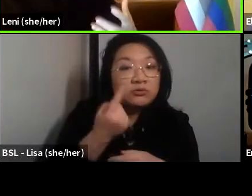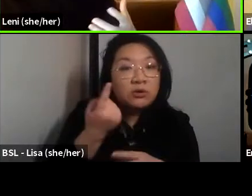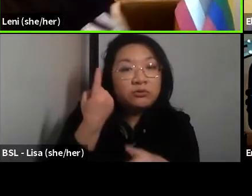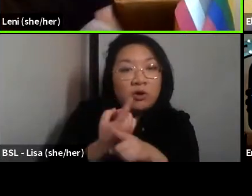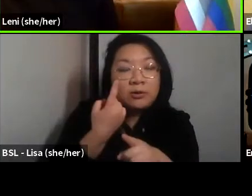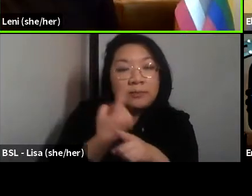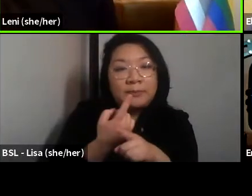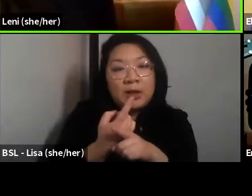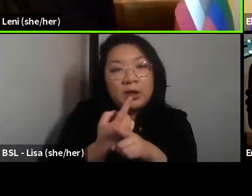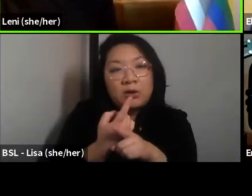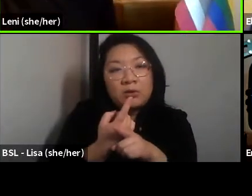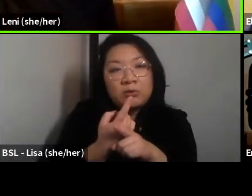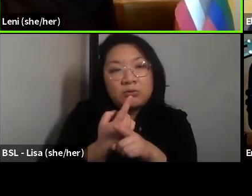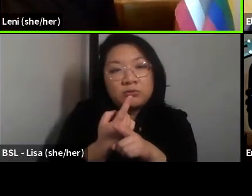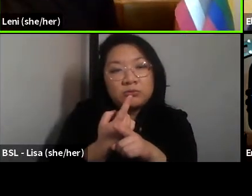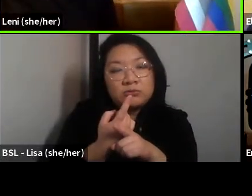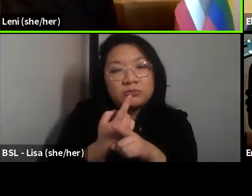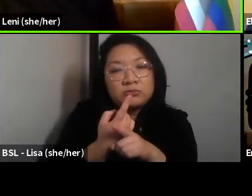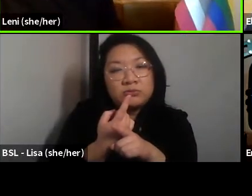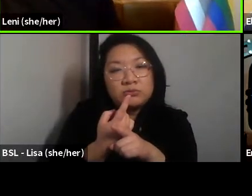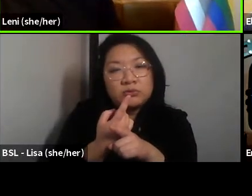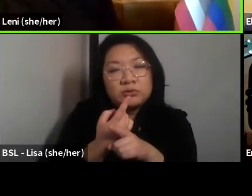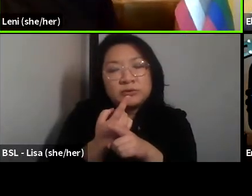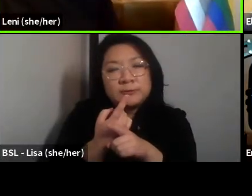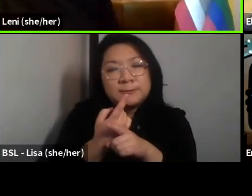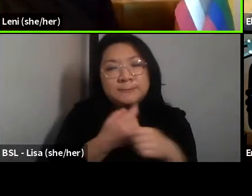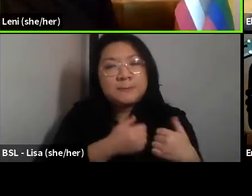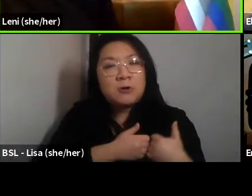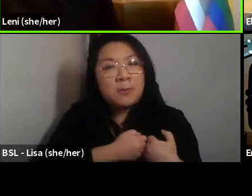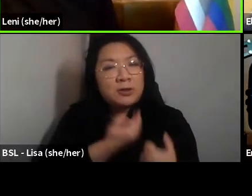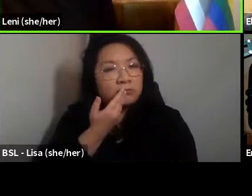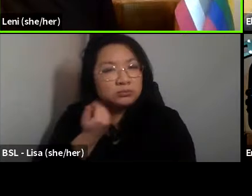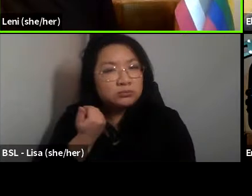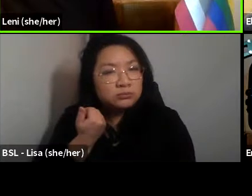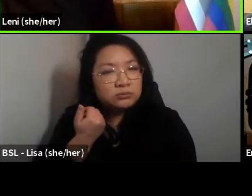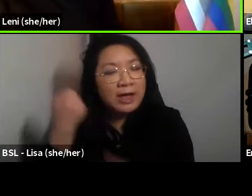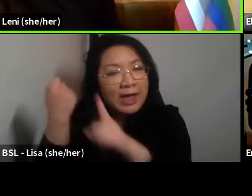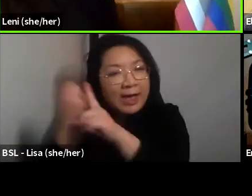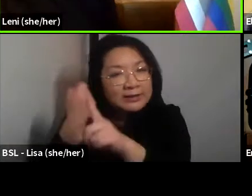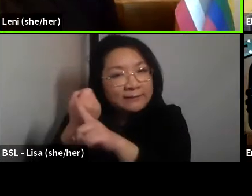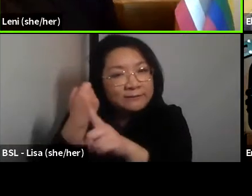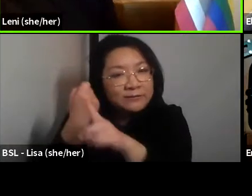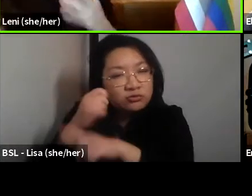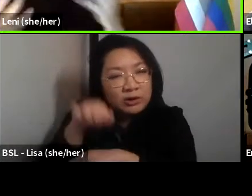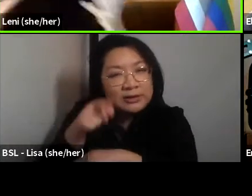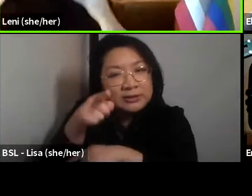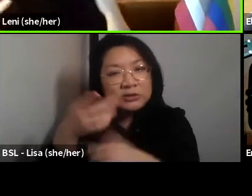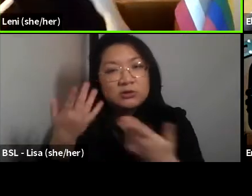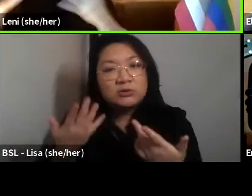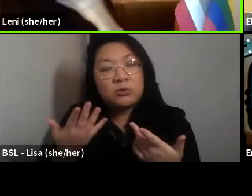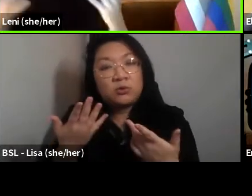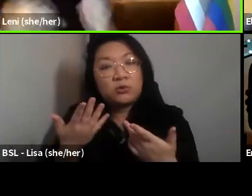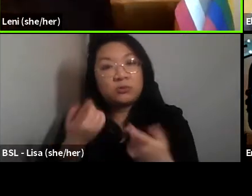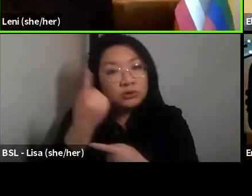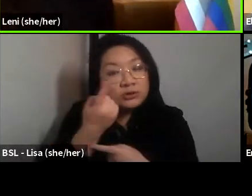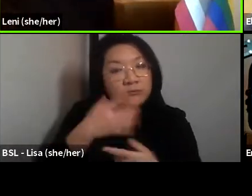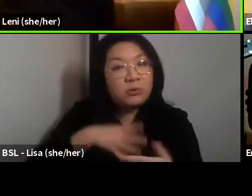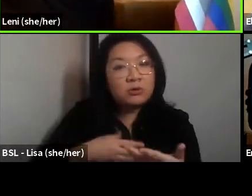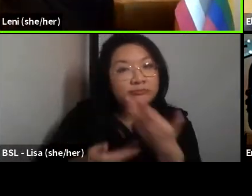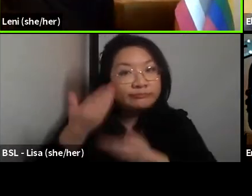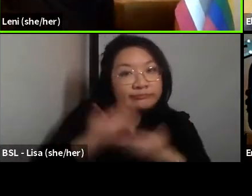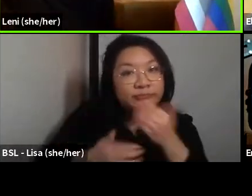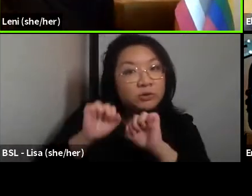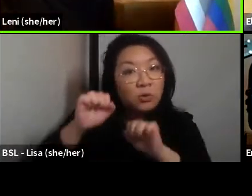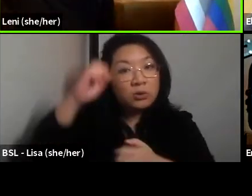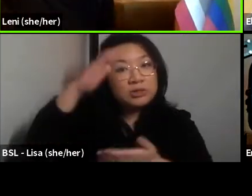very romantic, and I think Yasmin, you were talking about being a romantic activist specifically. So would you like to talk about your